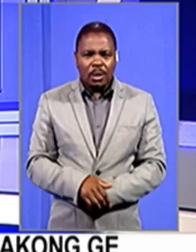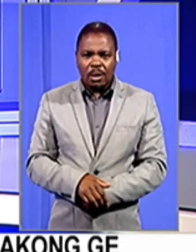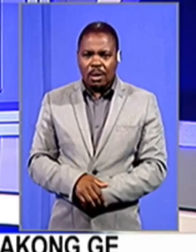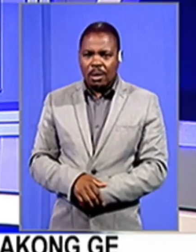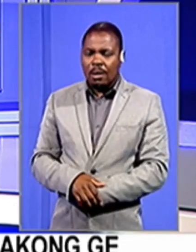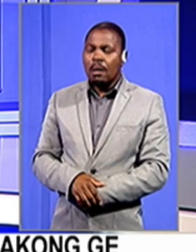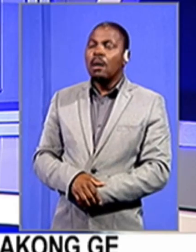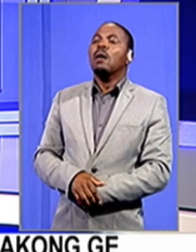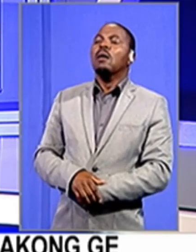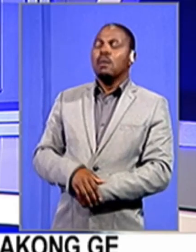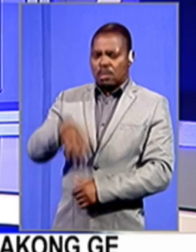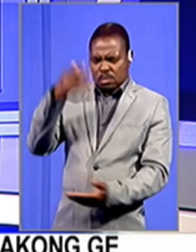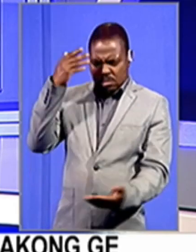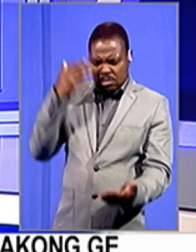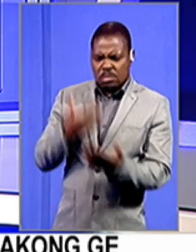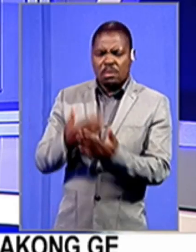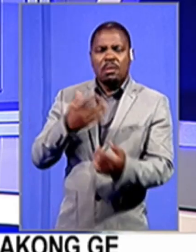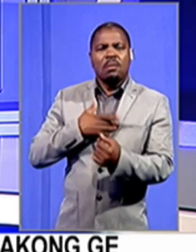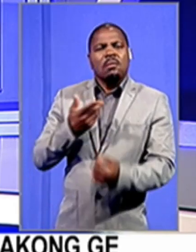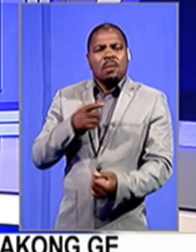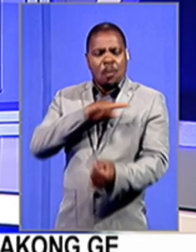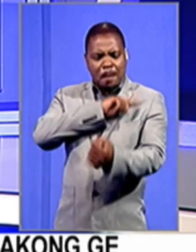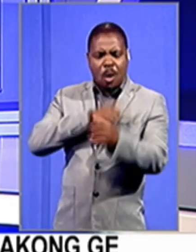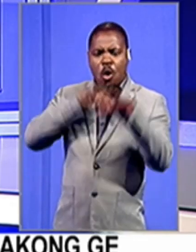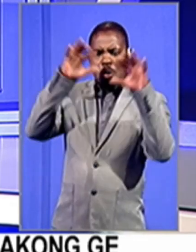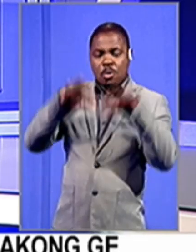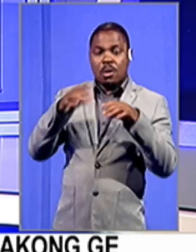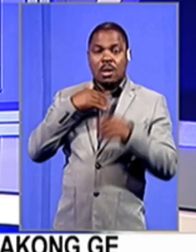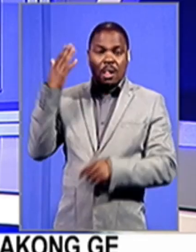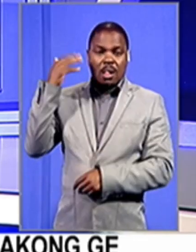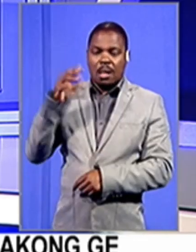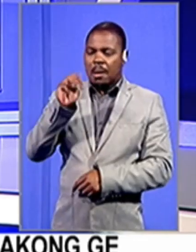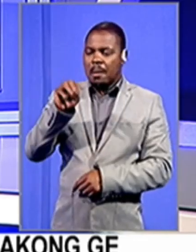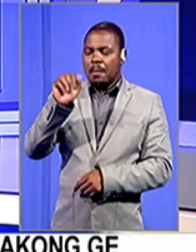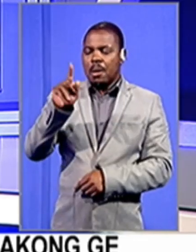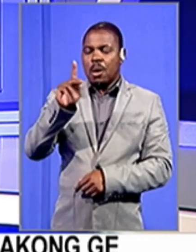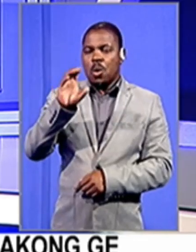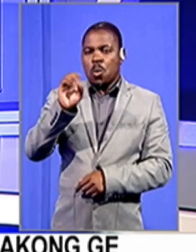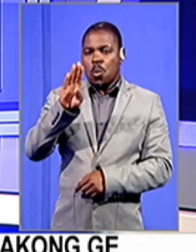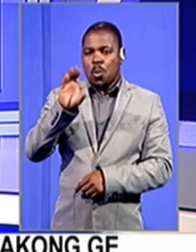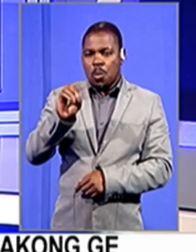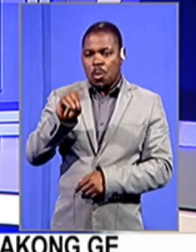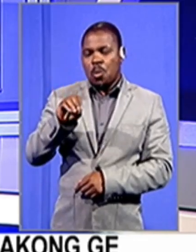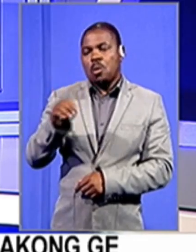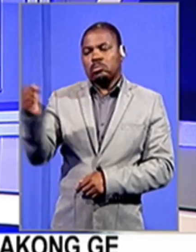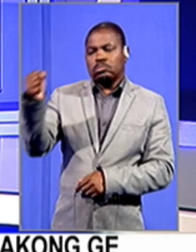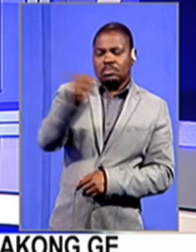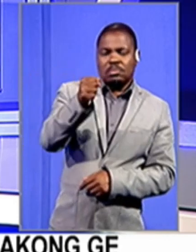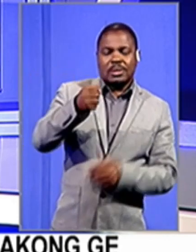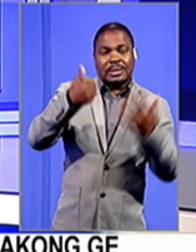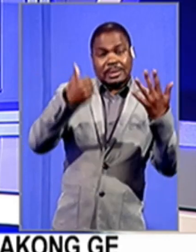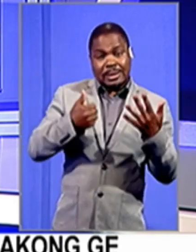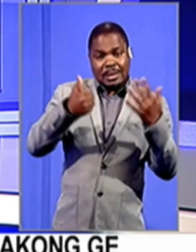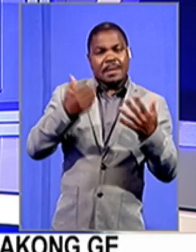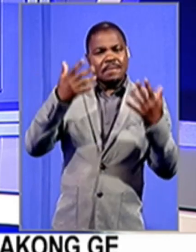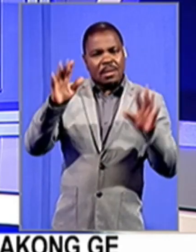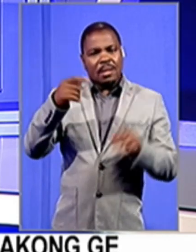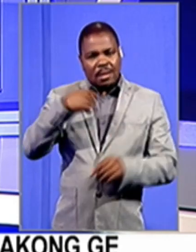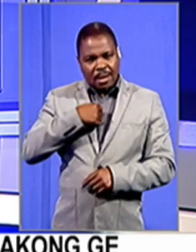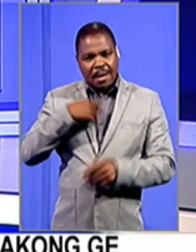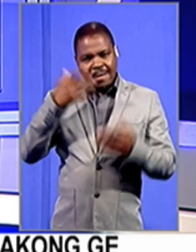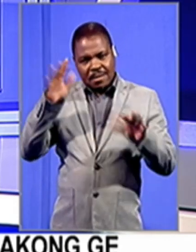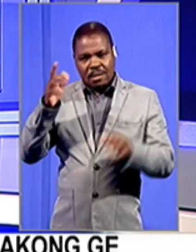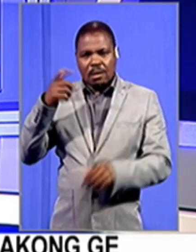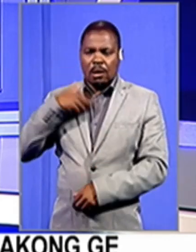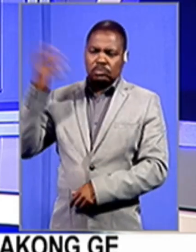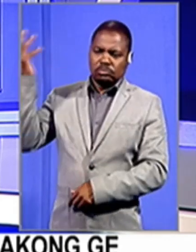pula wa kgonega le ya tseba gore ga re bea Makobo Modjadji wa bo Selela ke ka bolela ke le